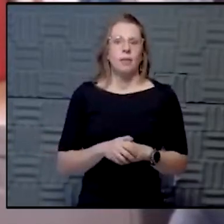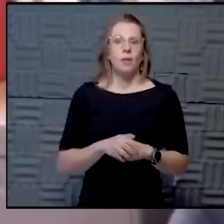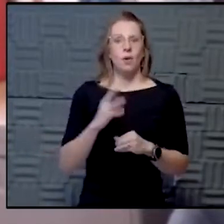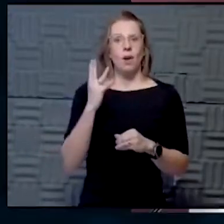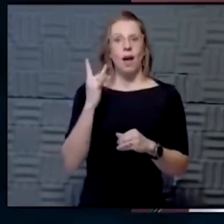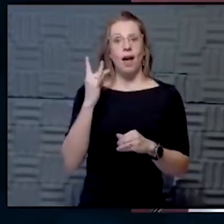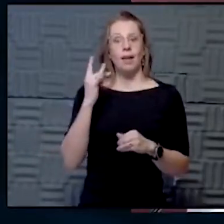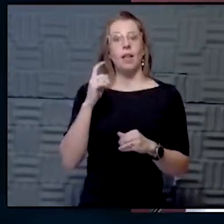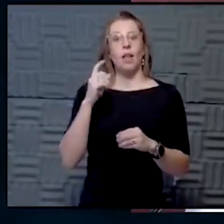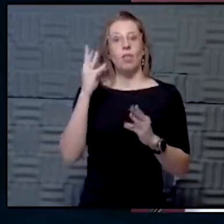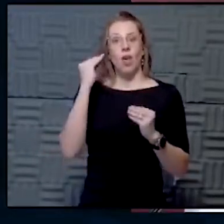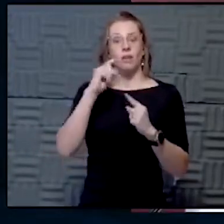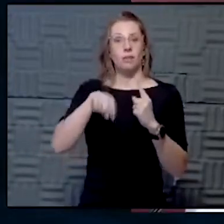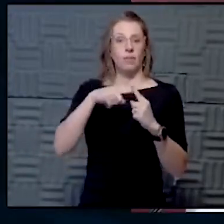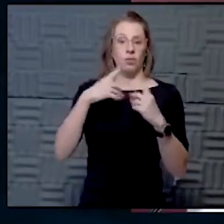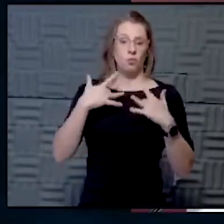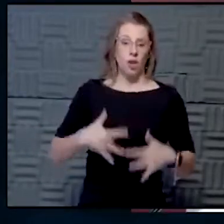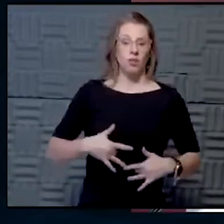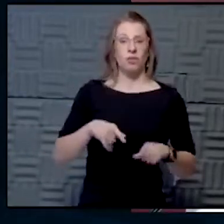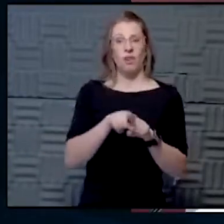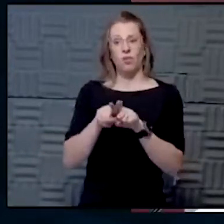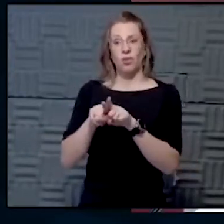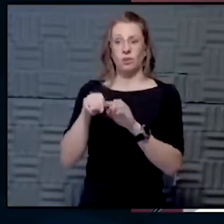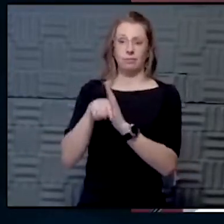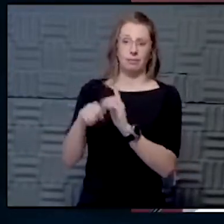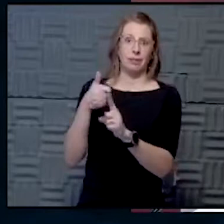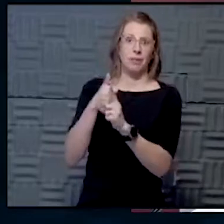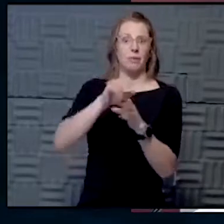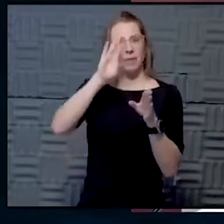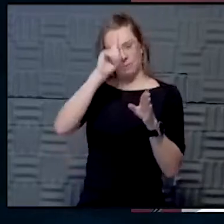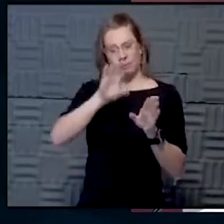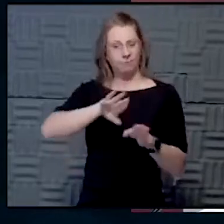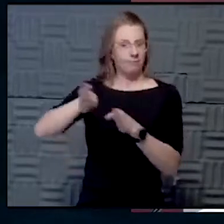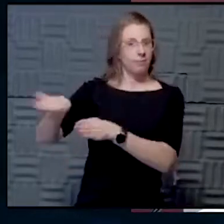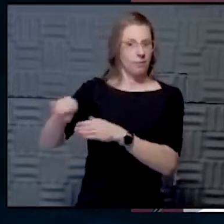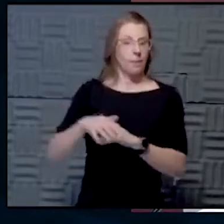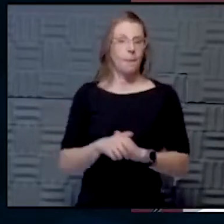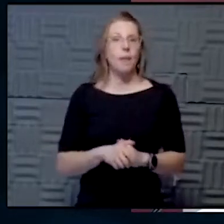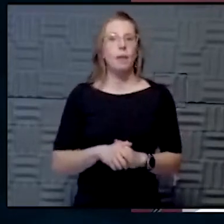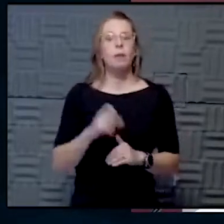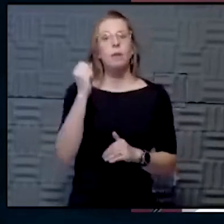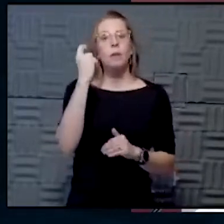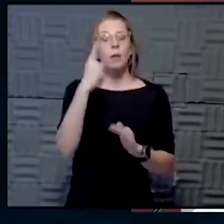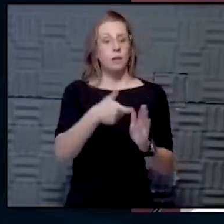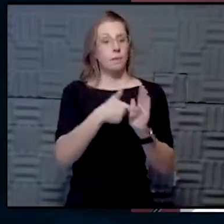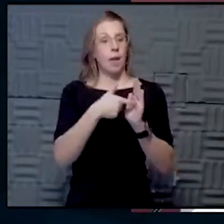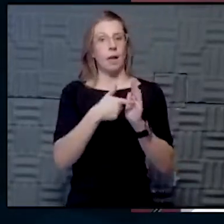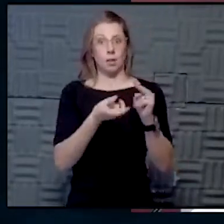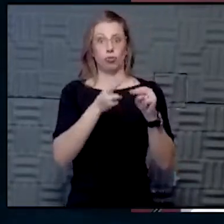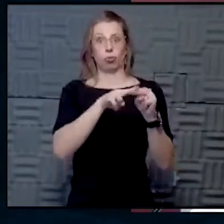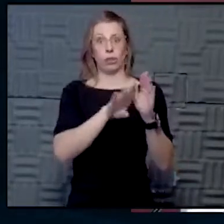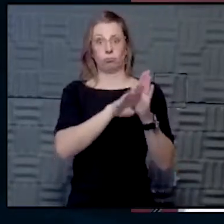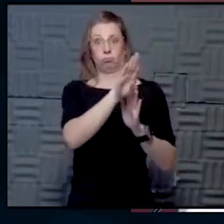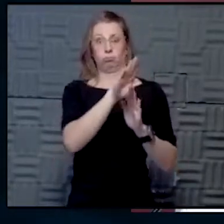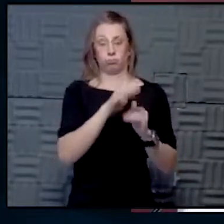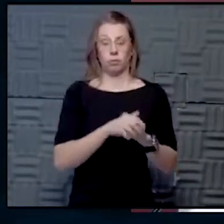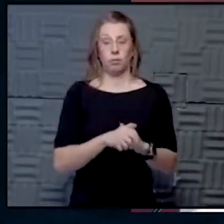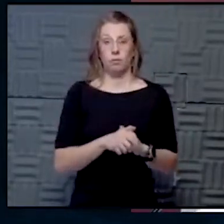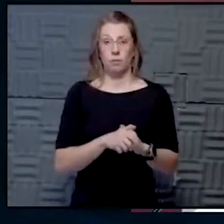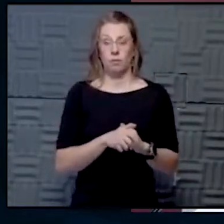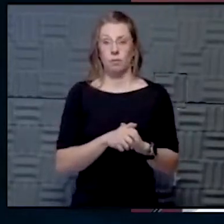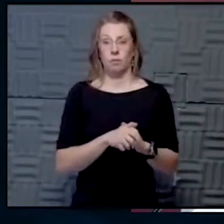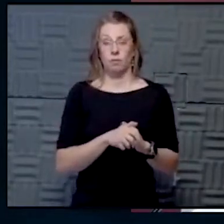suicidology. And what about the supply of counselors? As this demand has increased, have you been able to make the